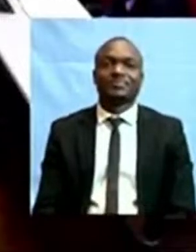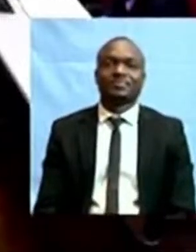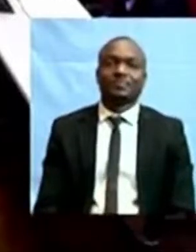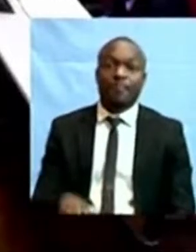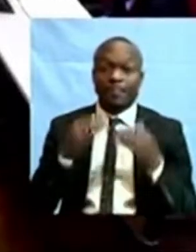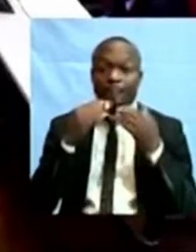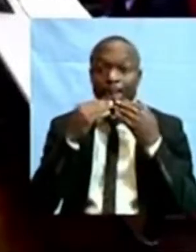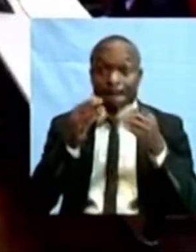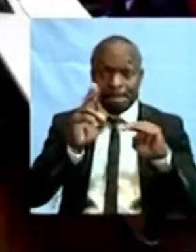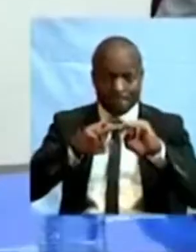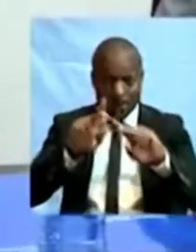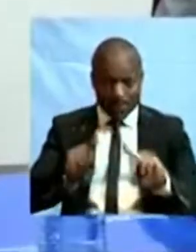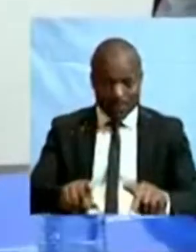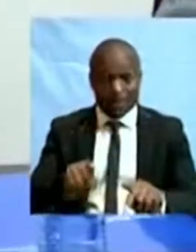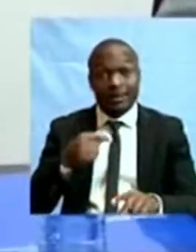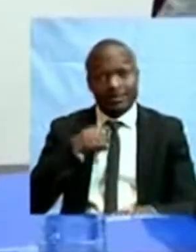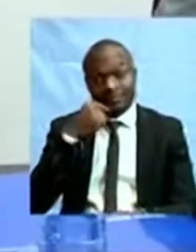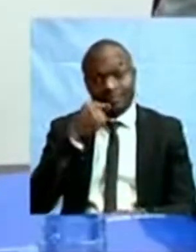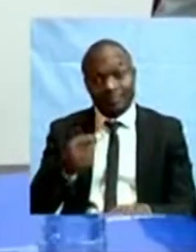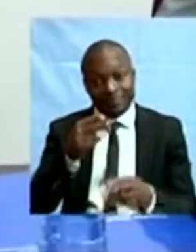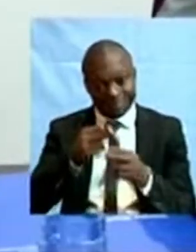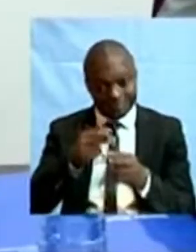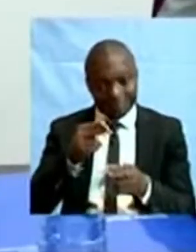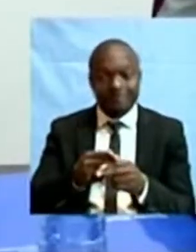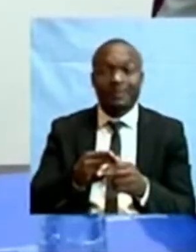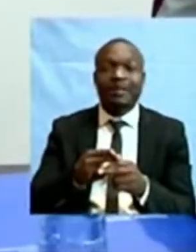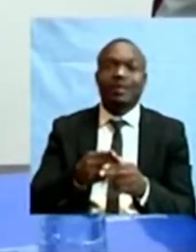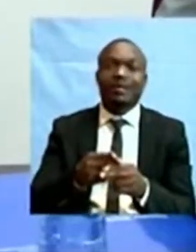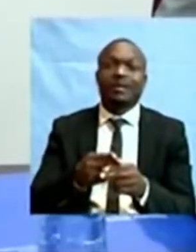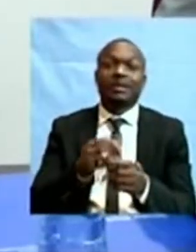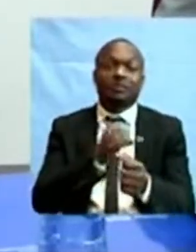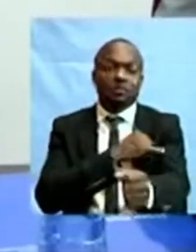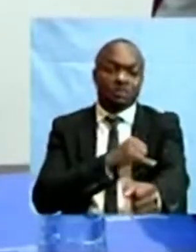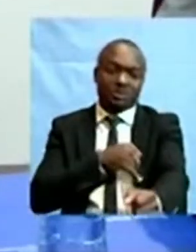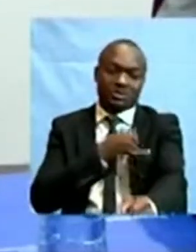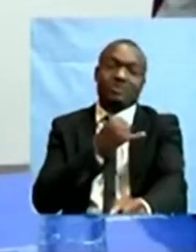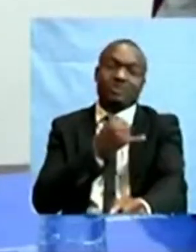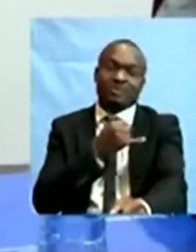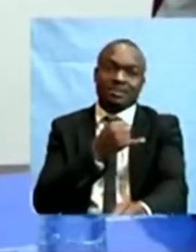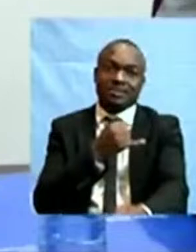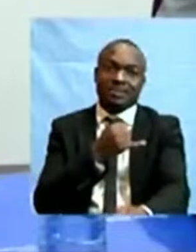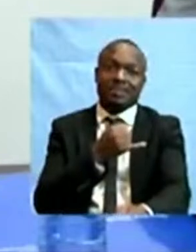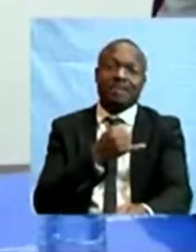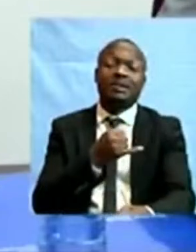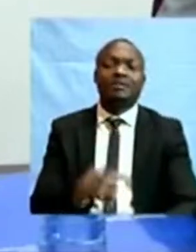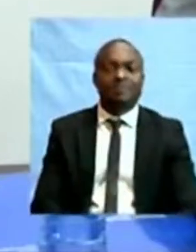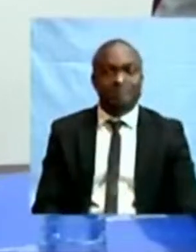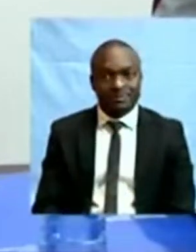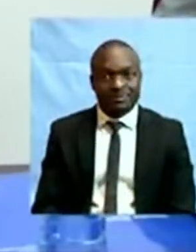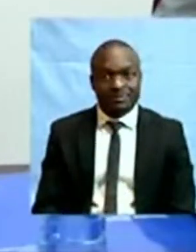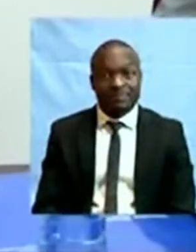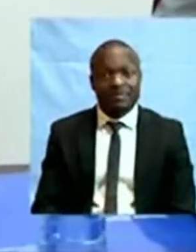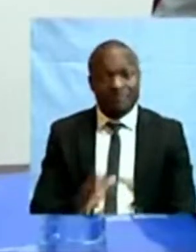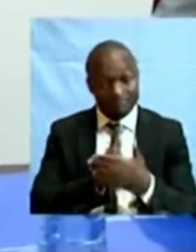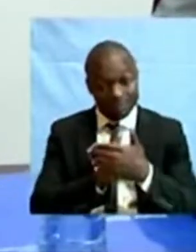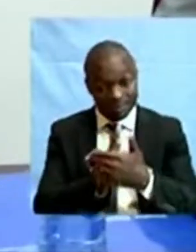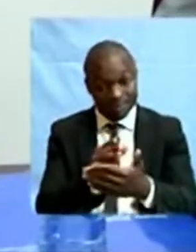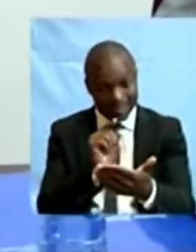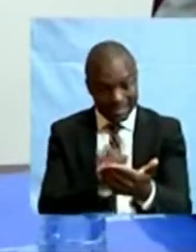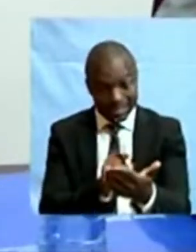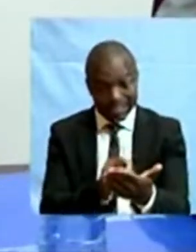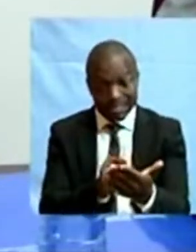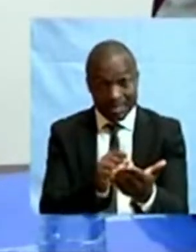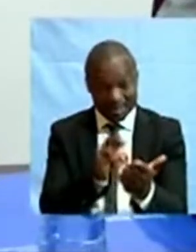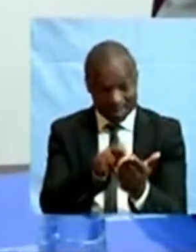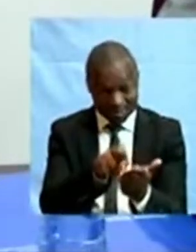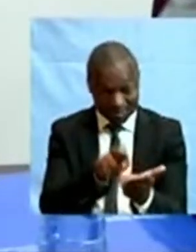Thank you, Chair. Like I said, my name is John Mututwa, a research fellow in the transport and infrastructure. I'll lead you through this